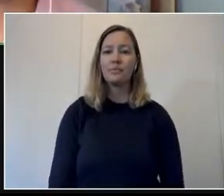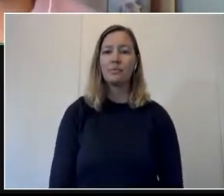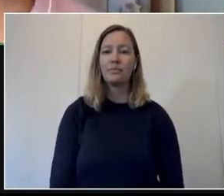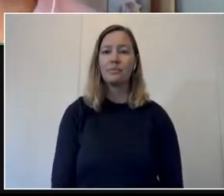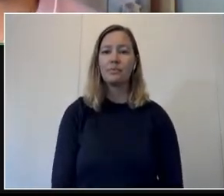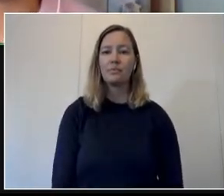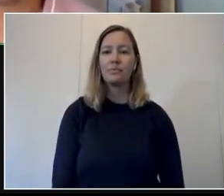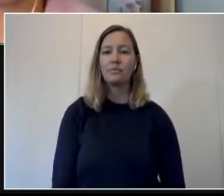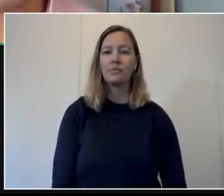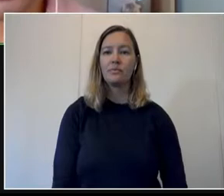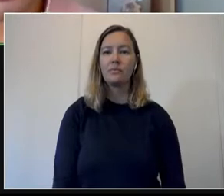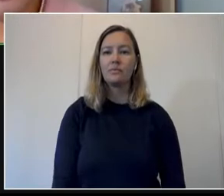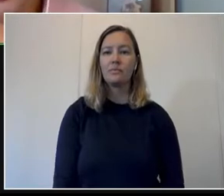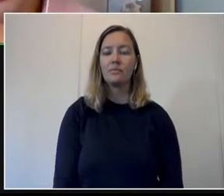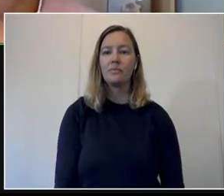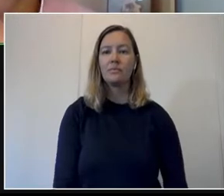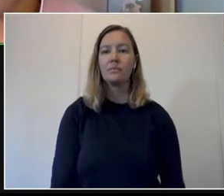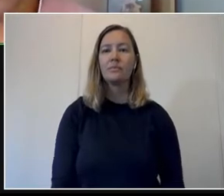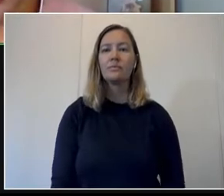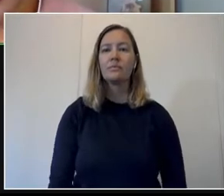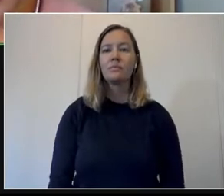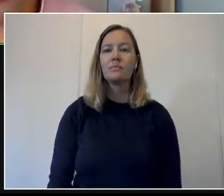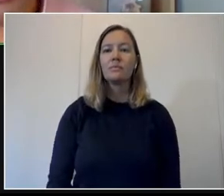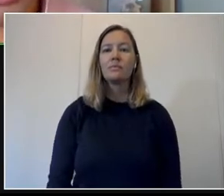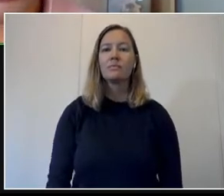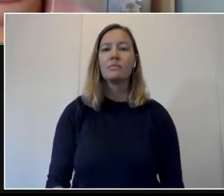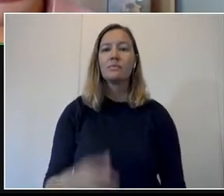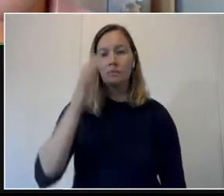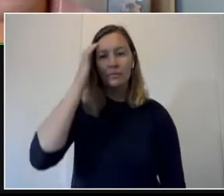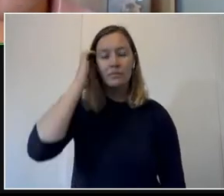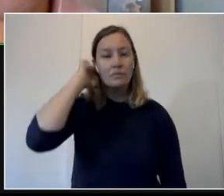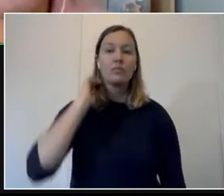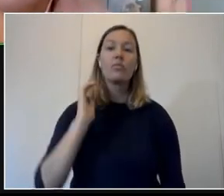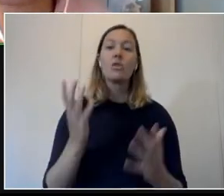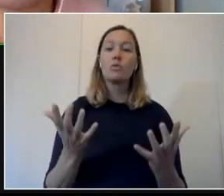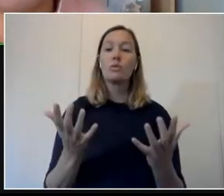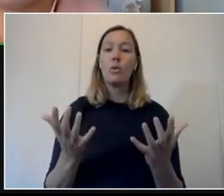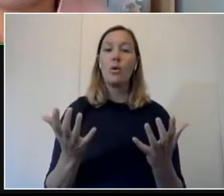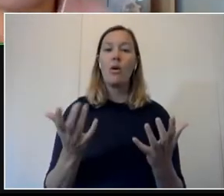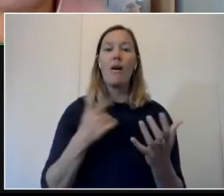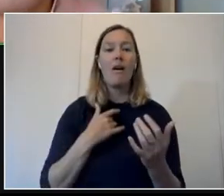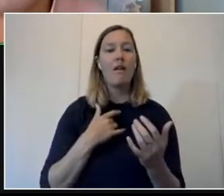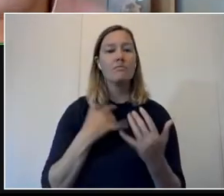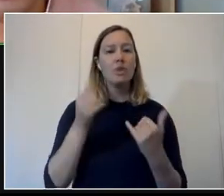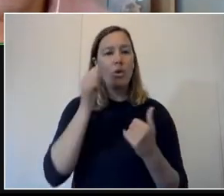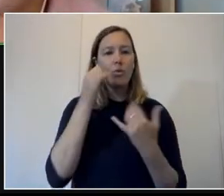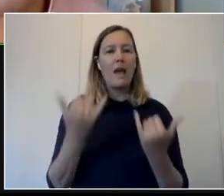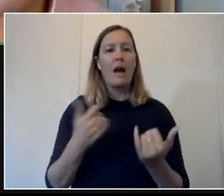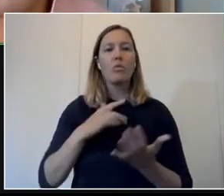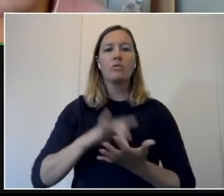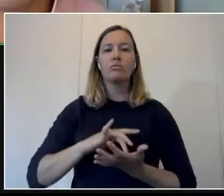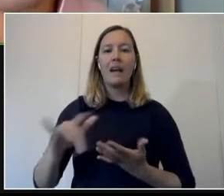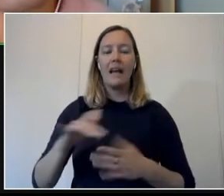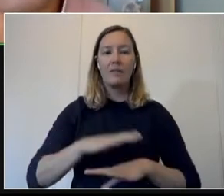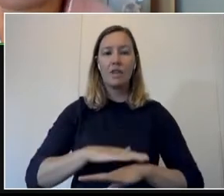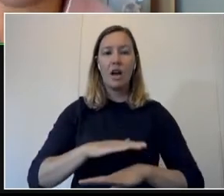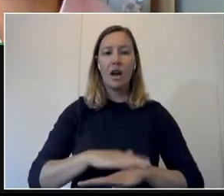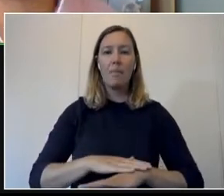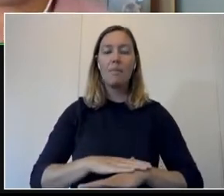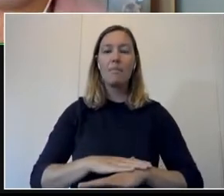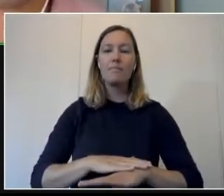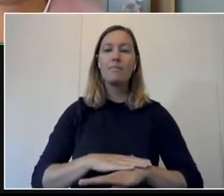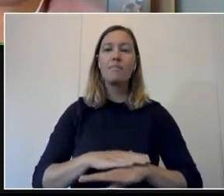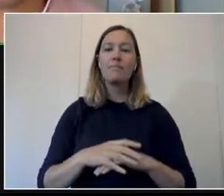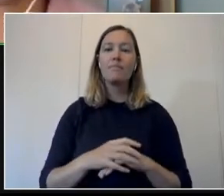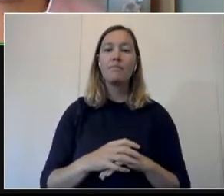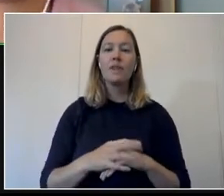Absolutely. And with that, I can see that we've run out of time. So I just want to reiterate that we hope